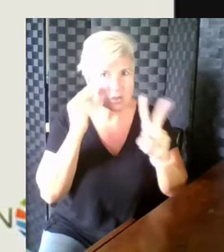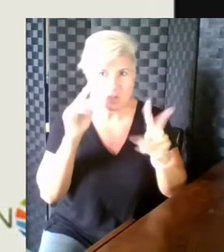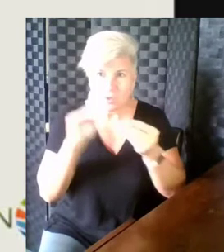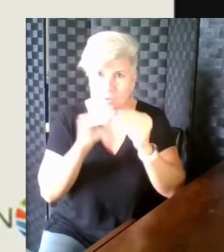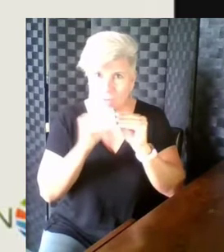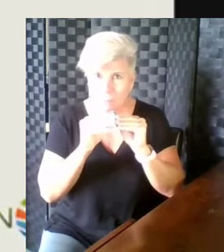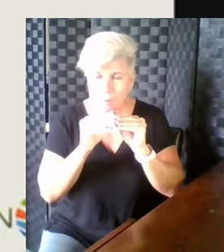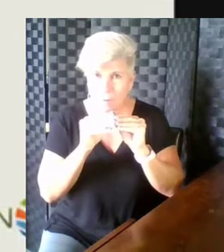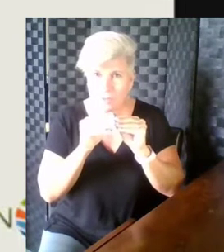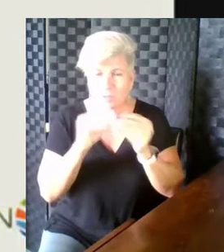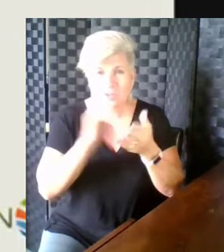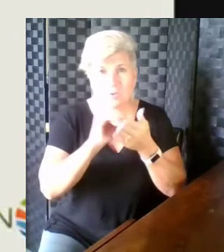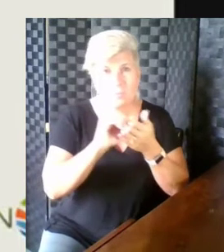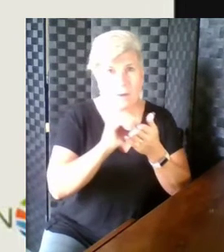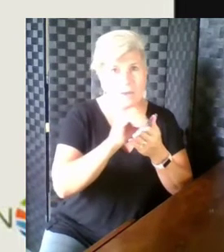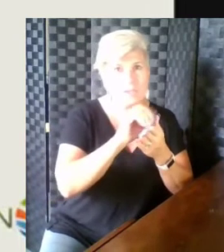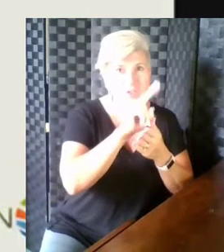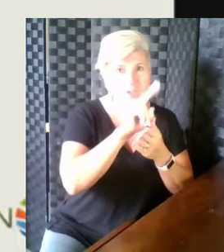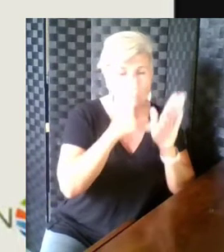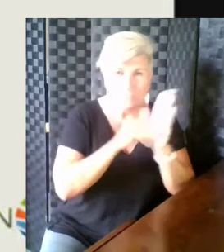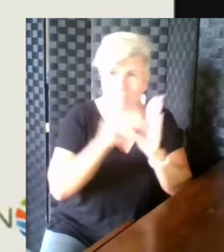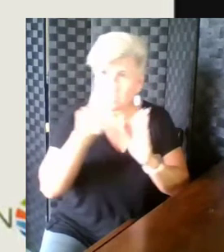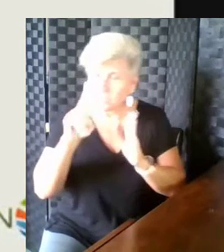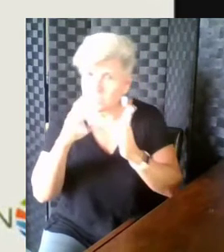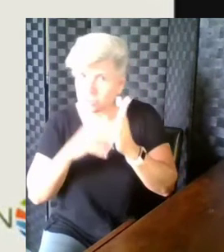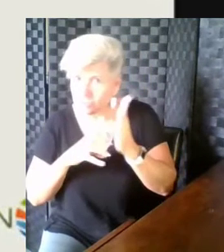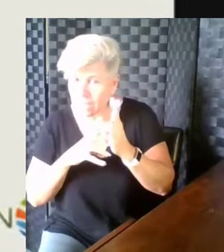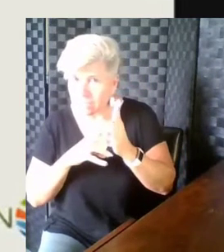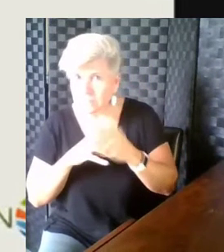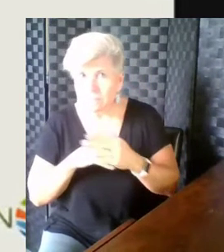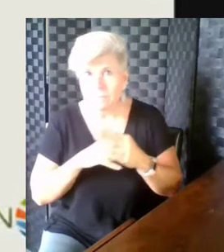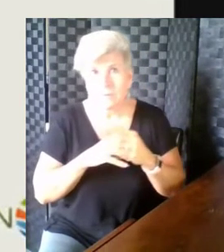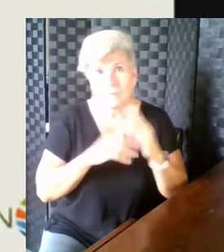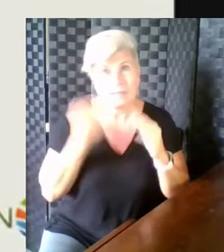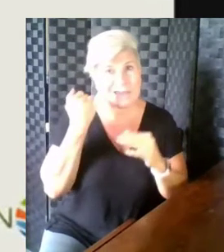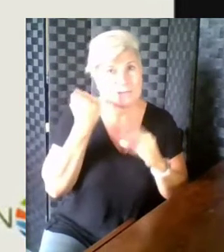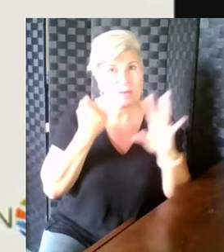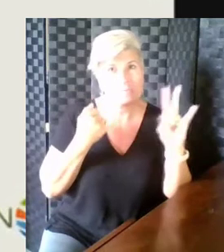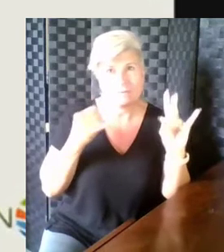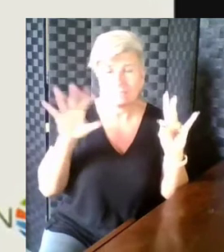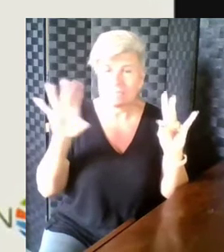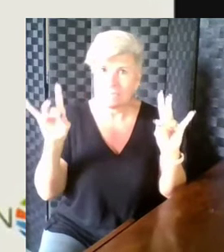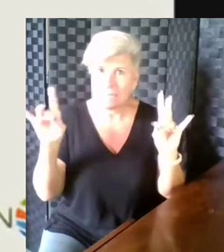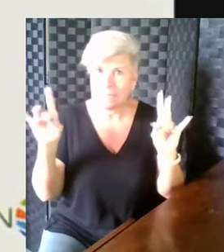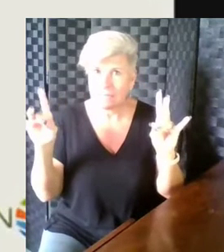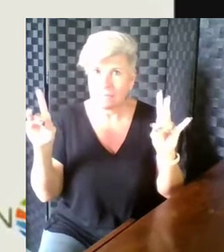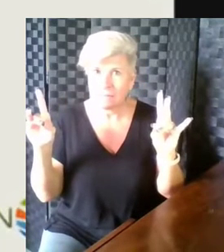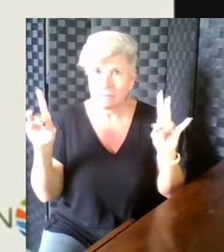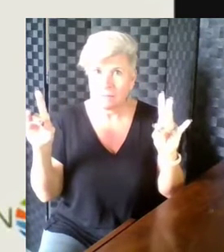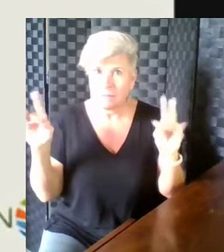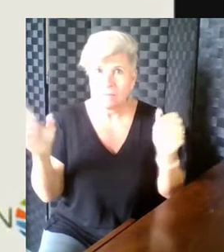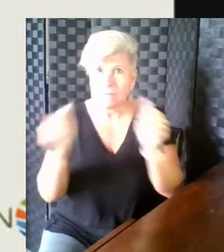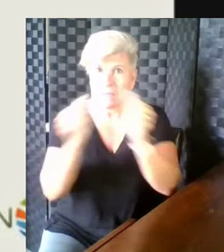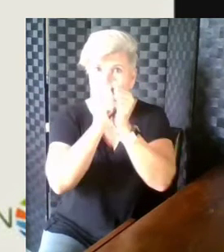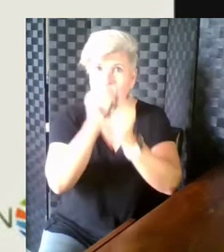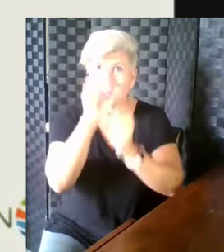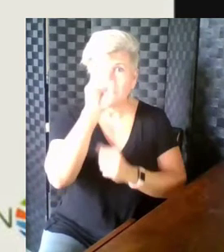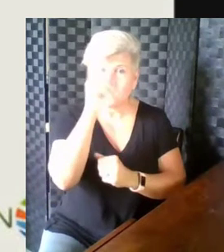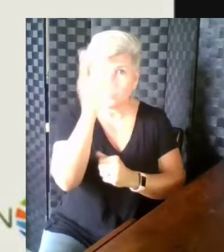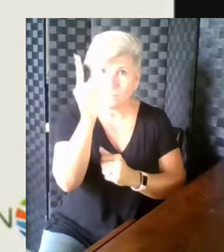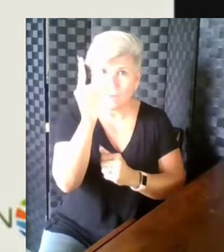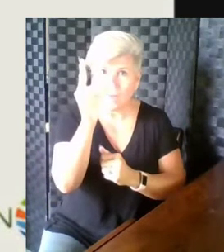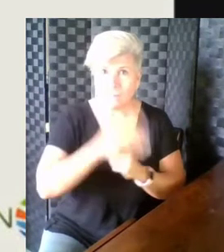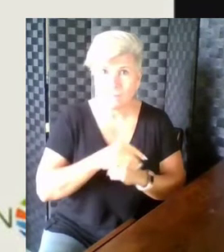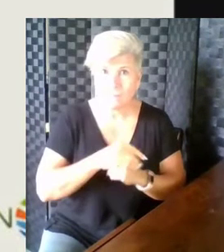are able to write 4 addition and subtraction equations. For example, if our add-ins are 17 and 8, we can create the facts 17 plus 8